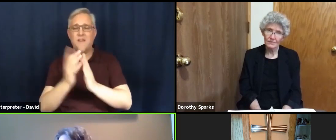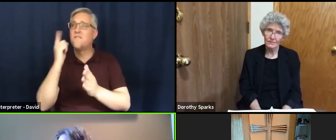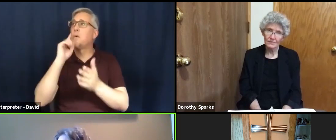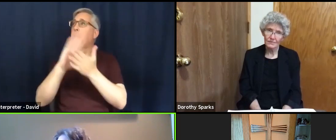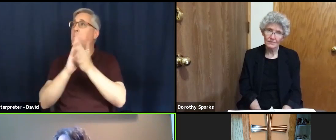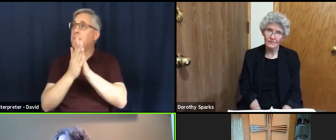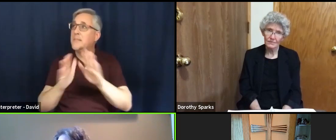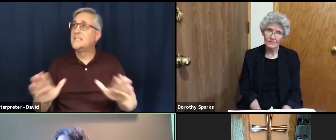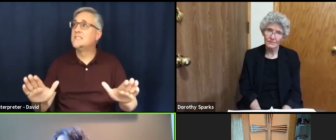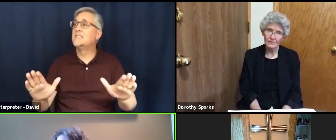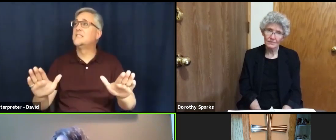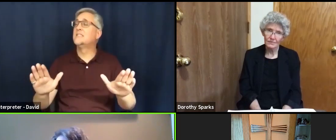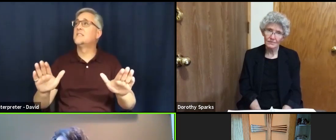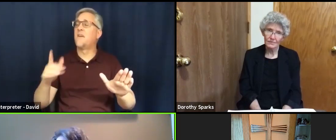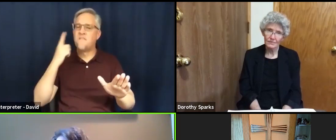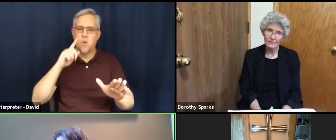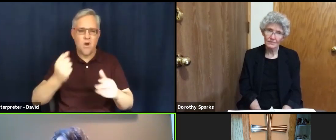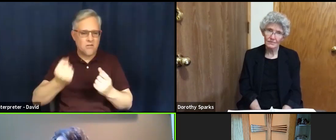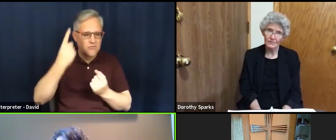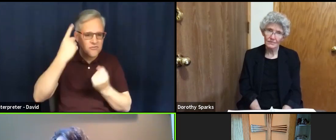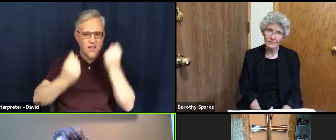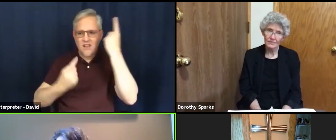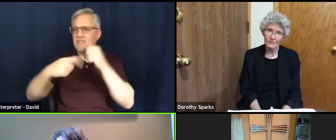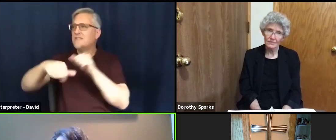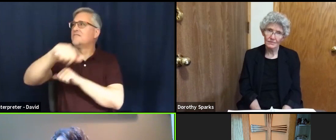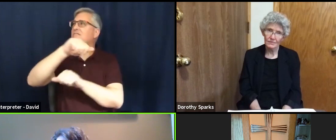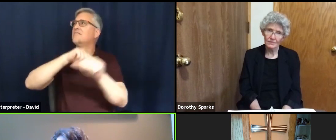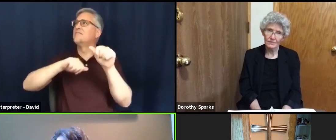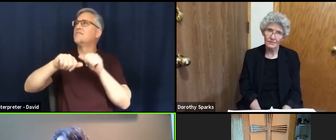and send us out with your love.